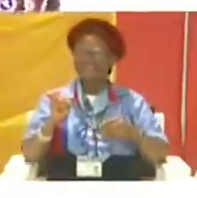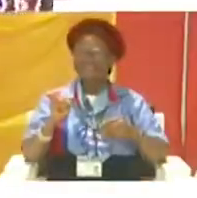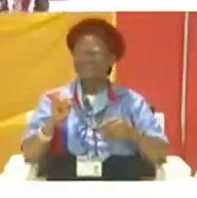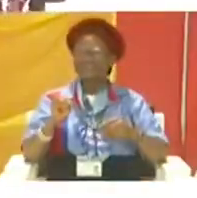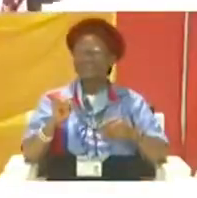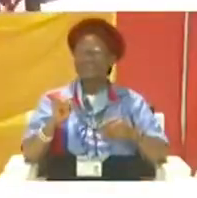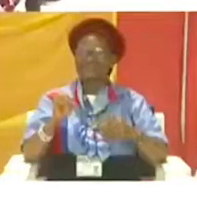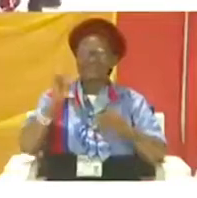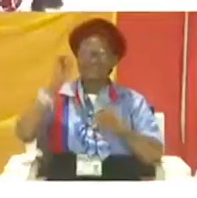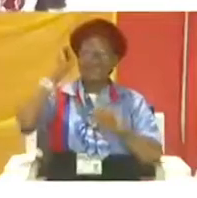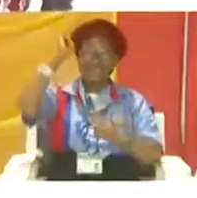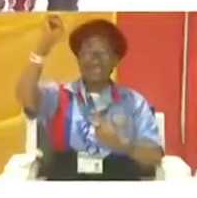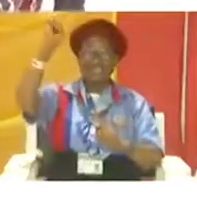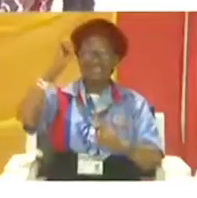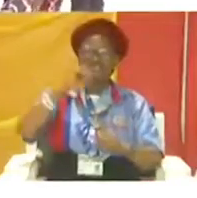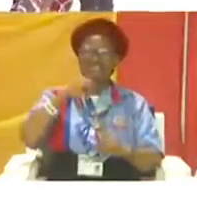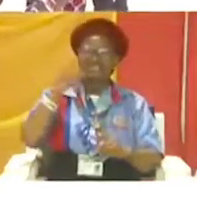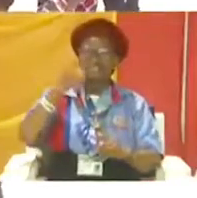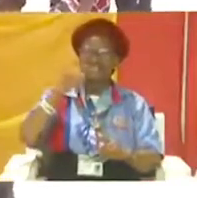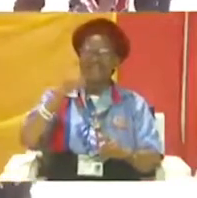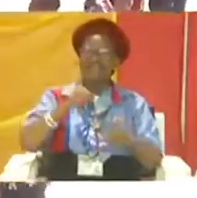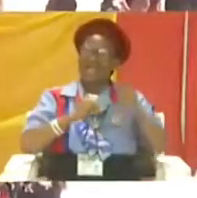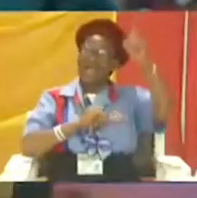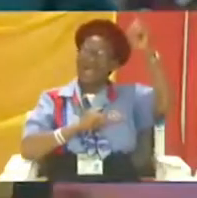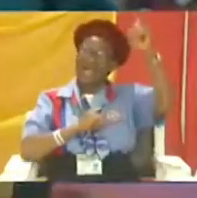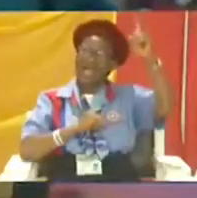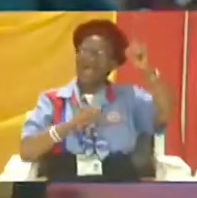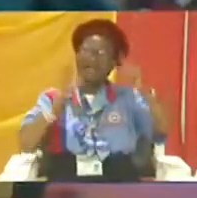He said, I will release